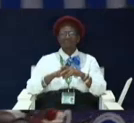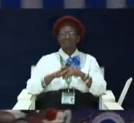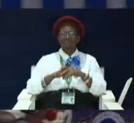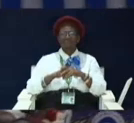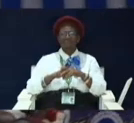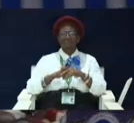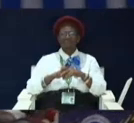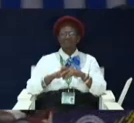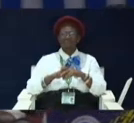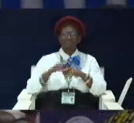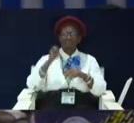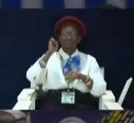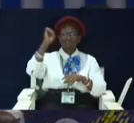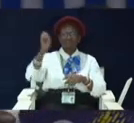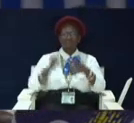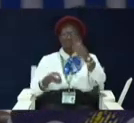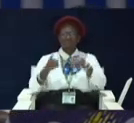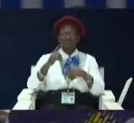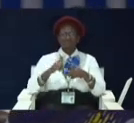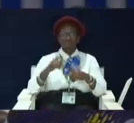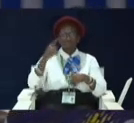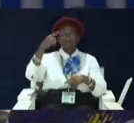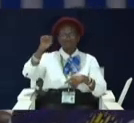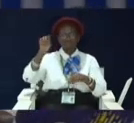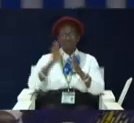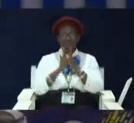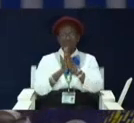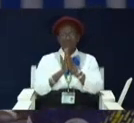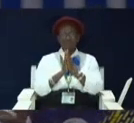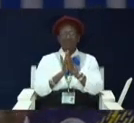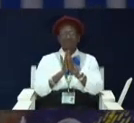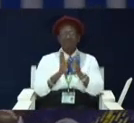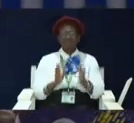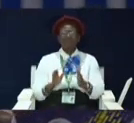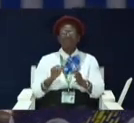came for prayers. I prayed for her. O wa mo gbadura fun.